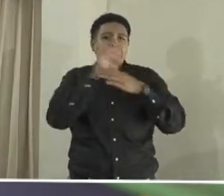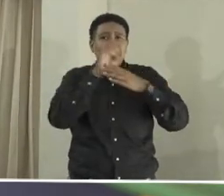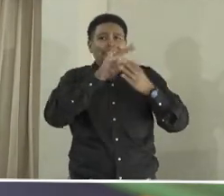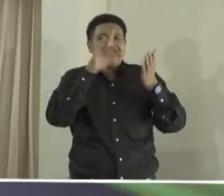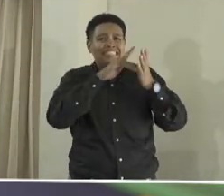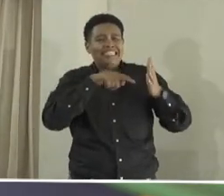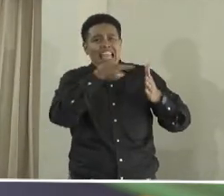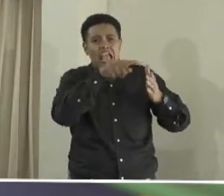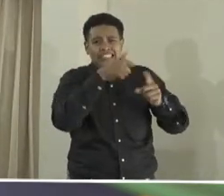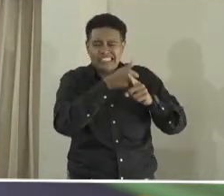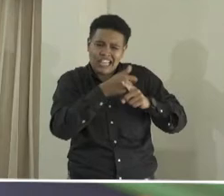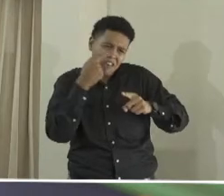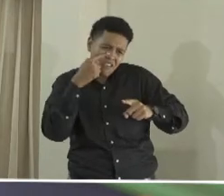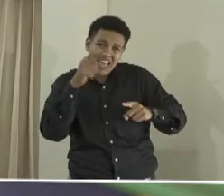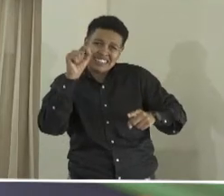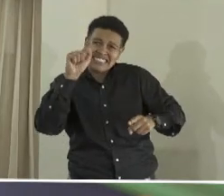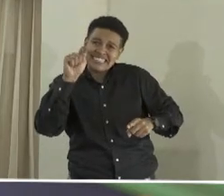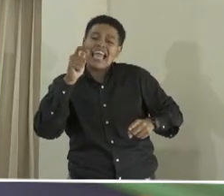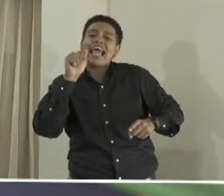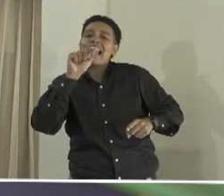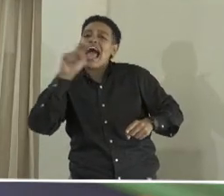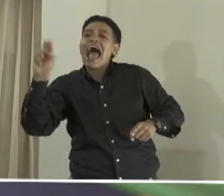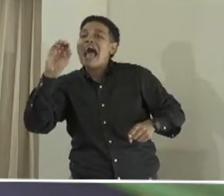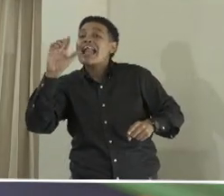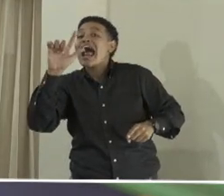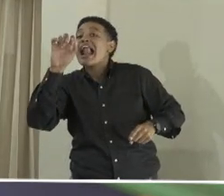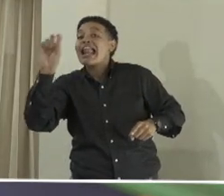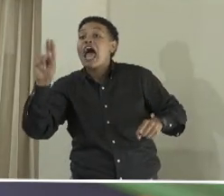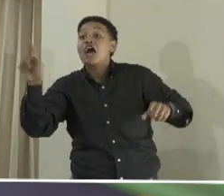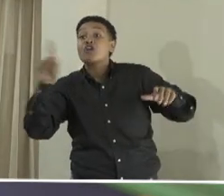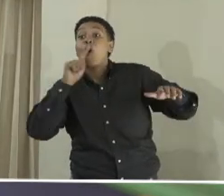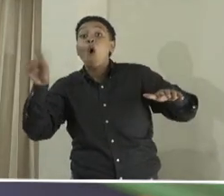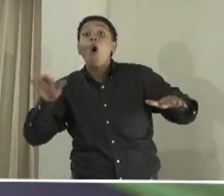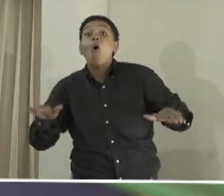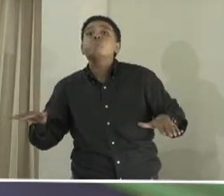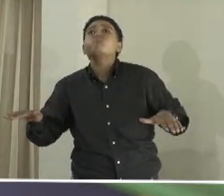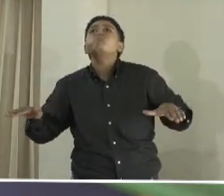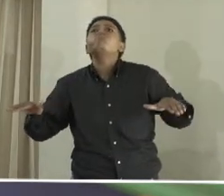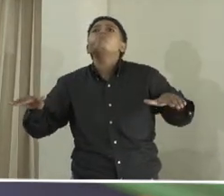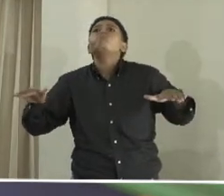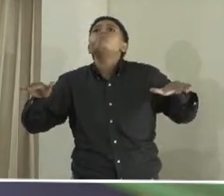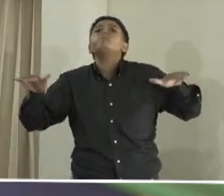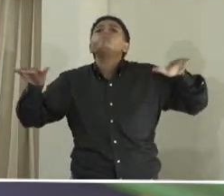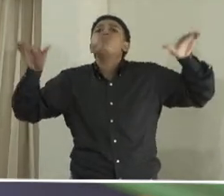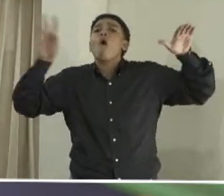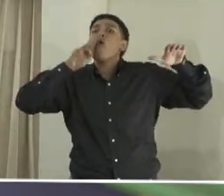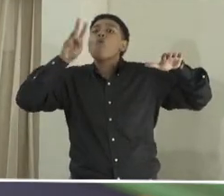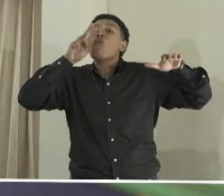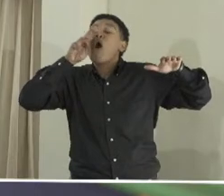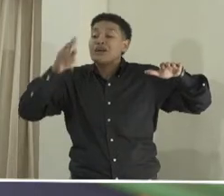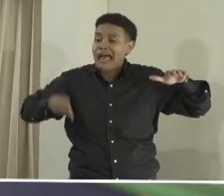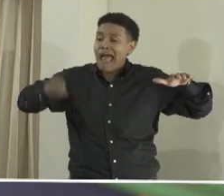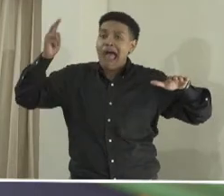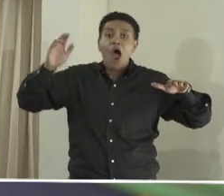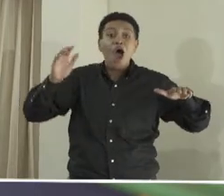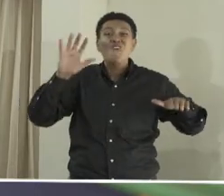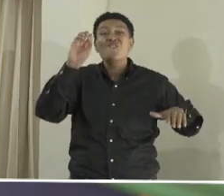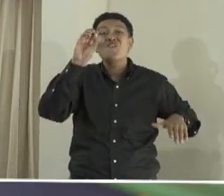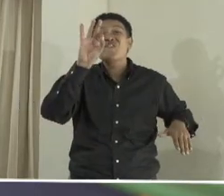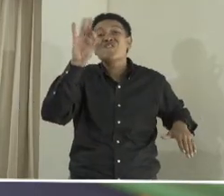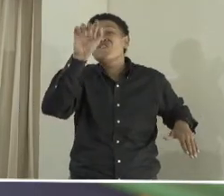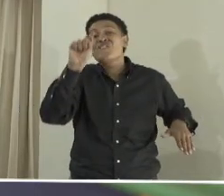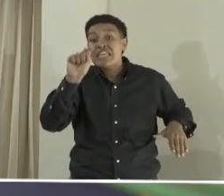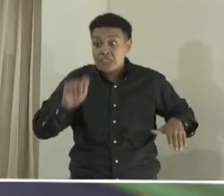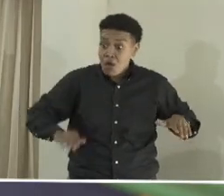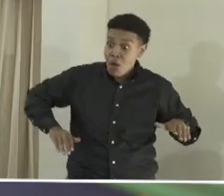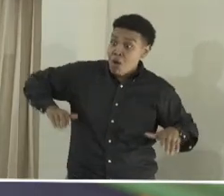on the border of St. Anne and Clarendon, was flooded with waters reaching heights of 50 feet in